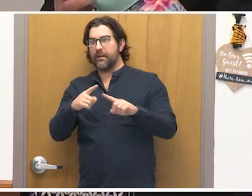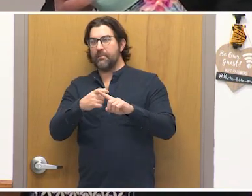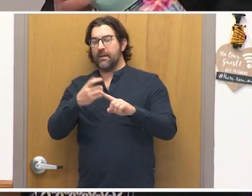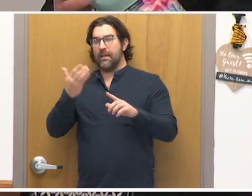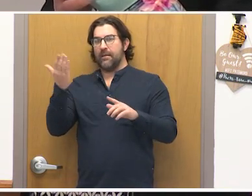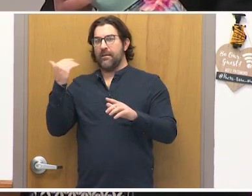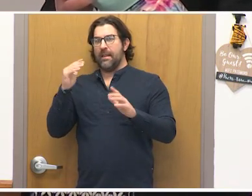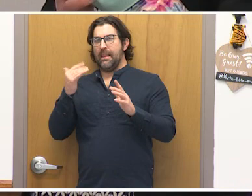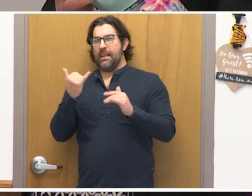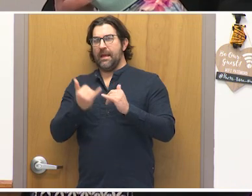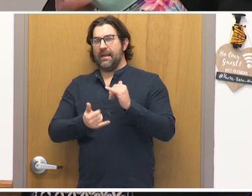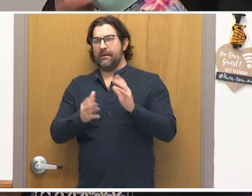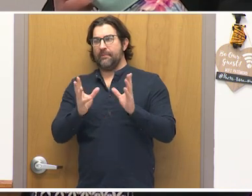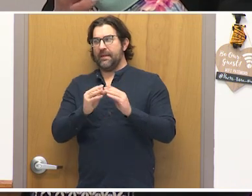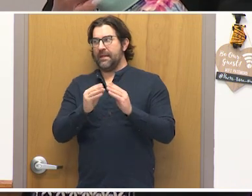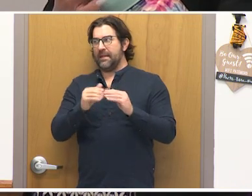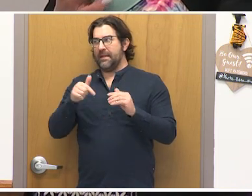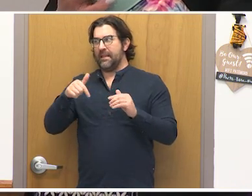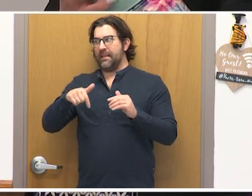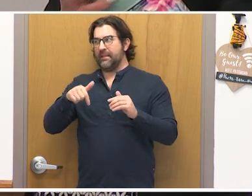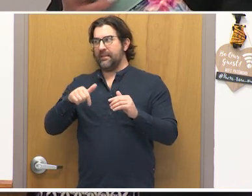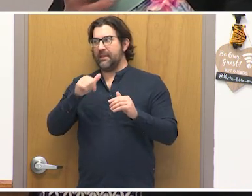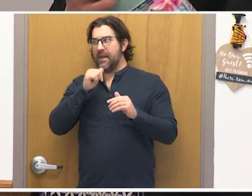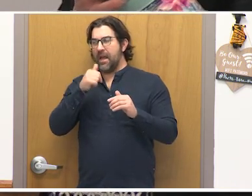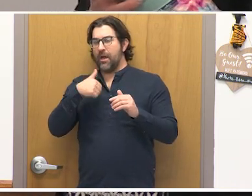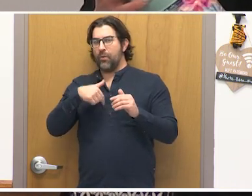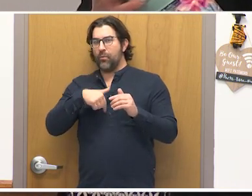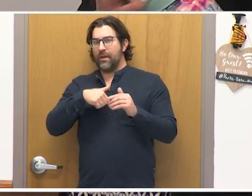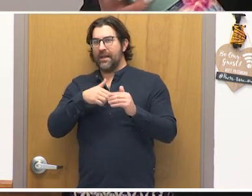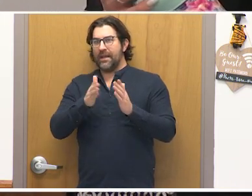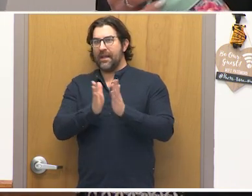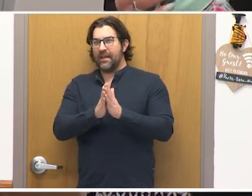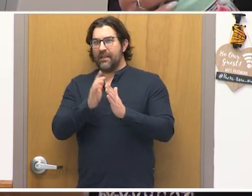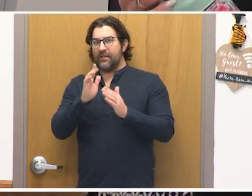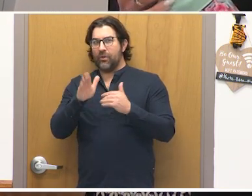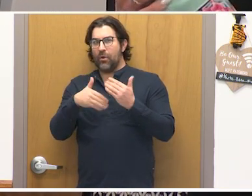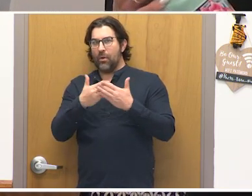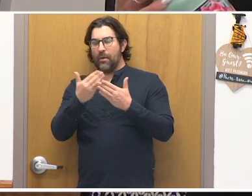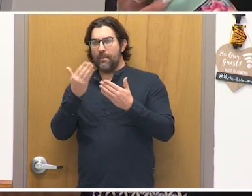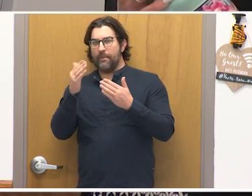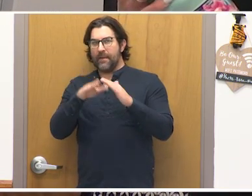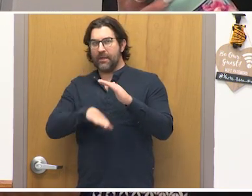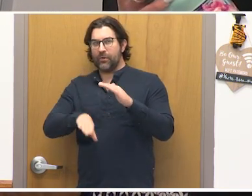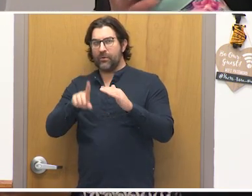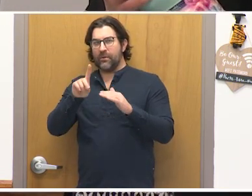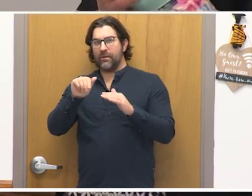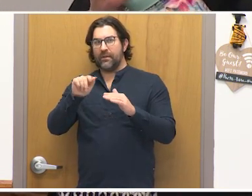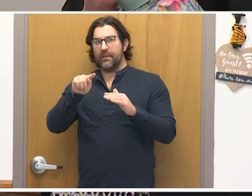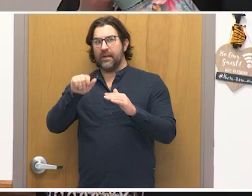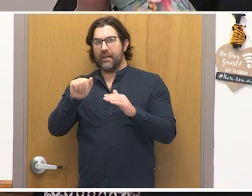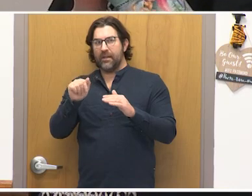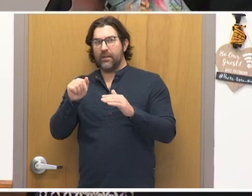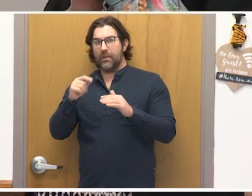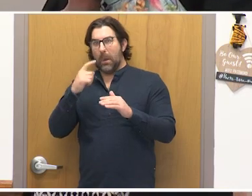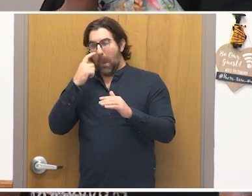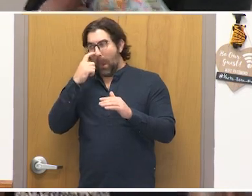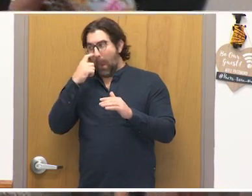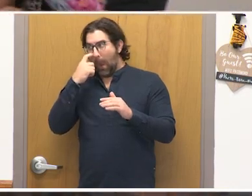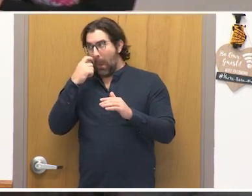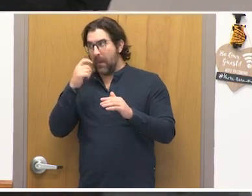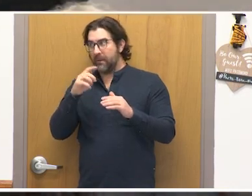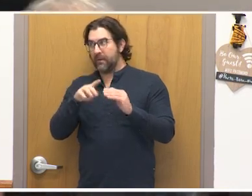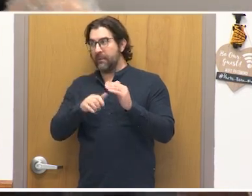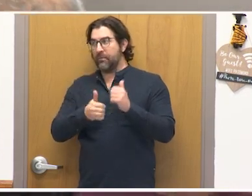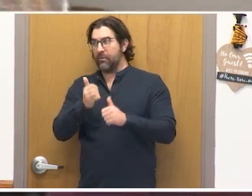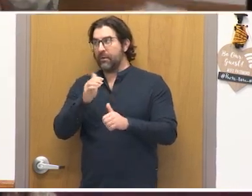last meeting that we had, this is not what we asked for. This is all based off of the data that you all, from what you said. This is all